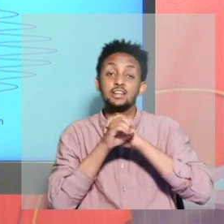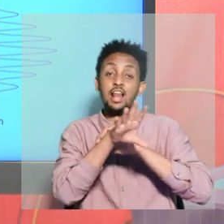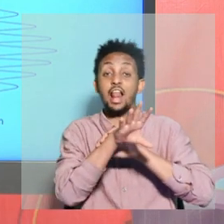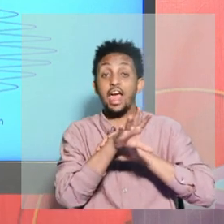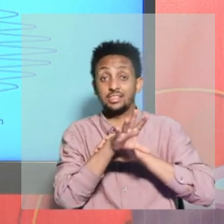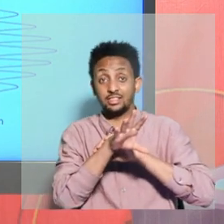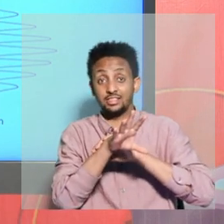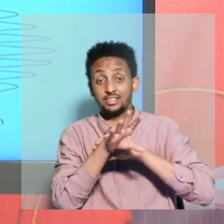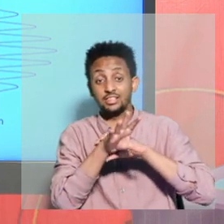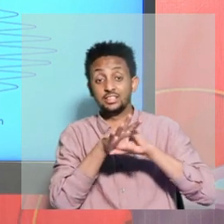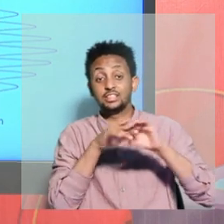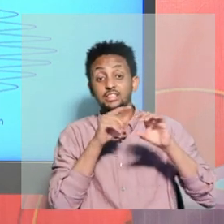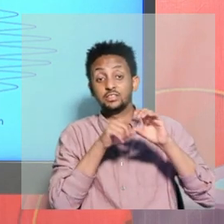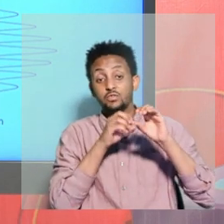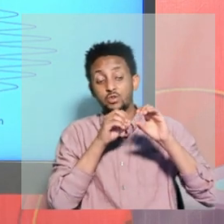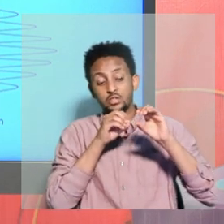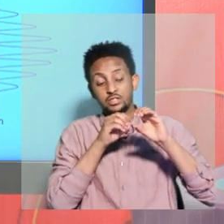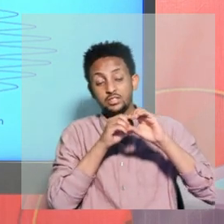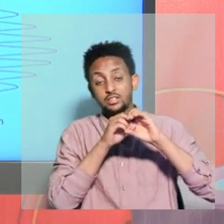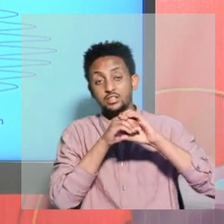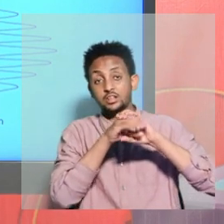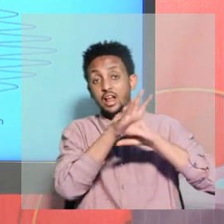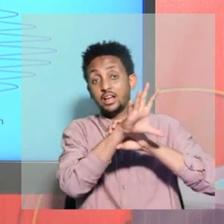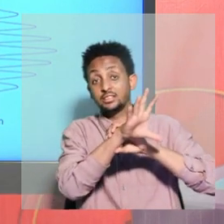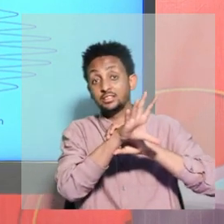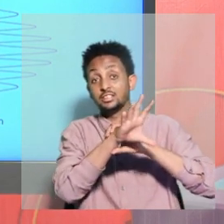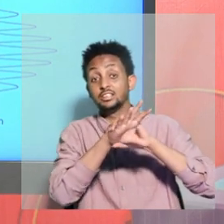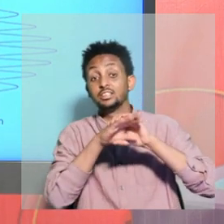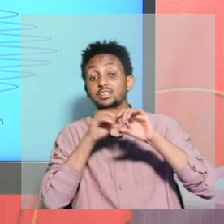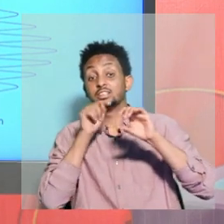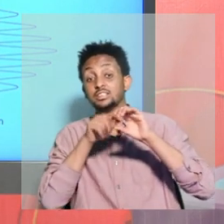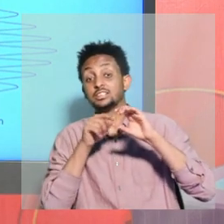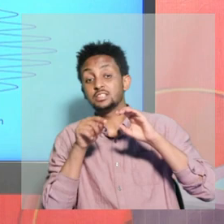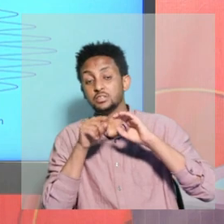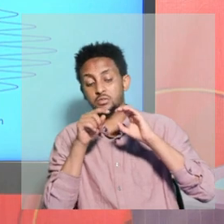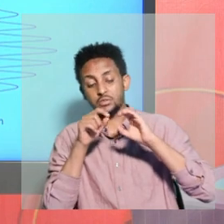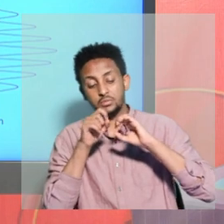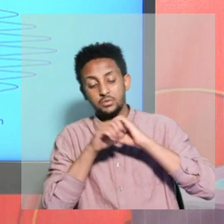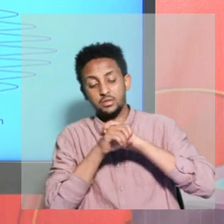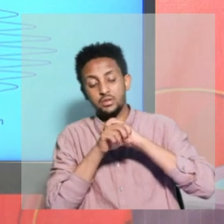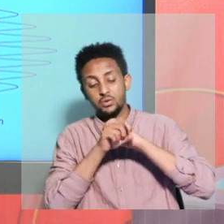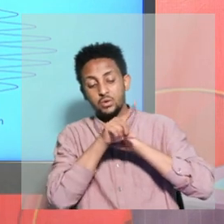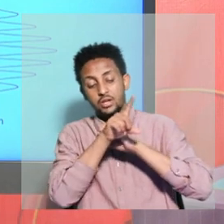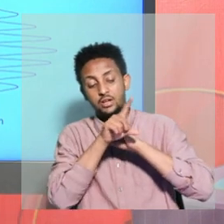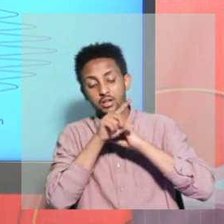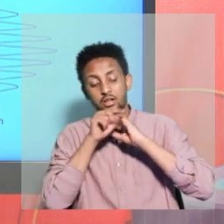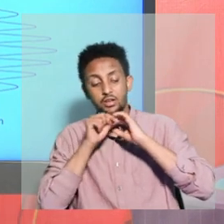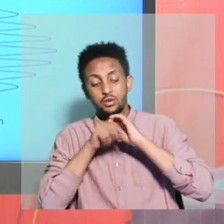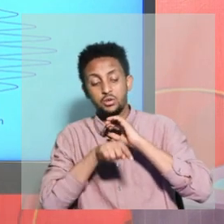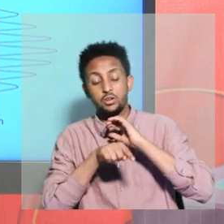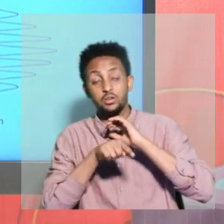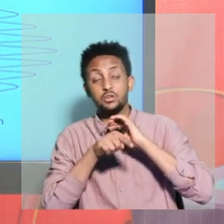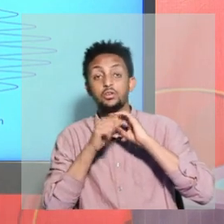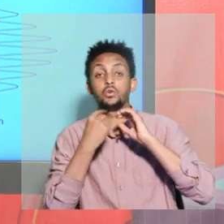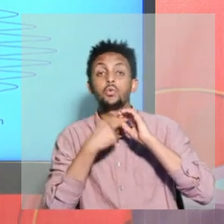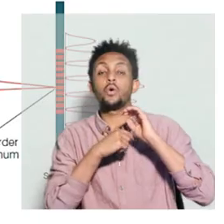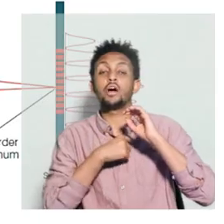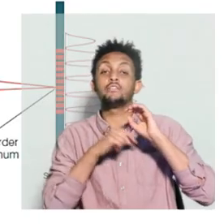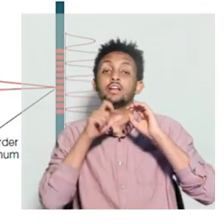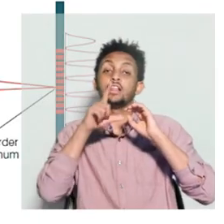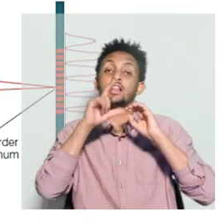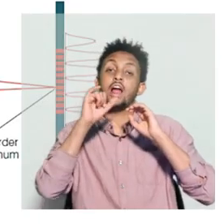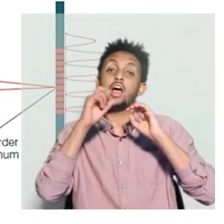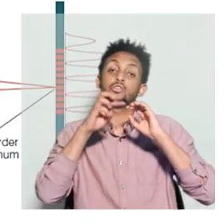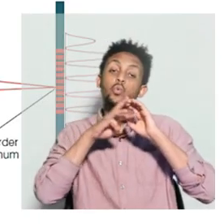of light. It will diffract here and here. And from this slit as well, it will diffract here and here. So that the light